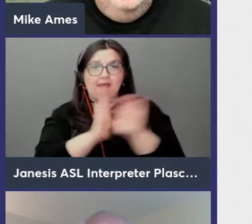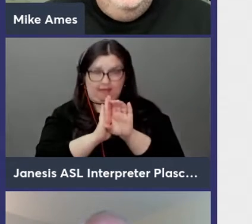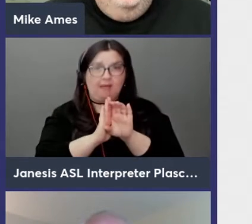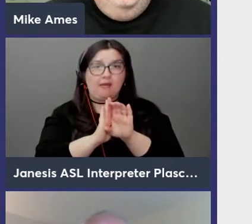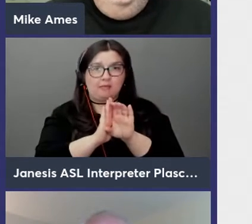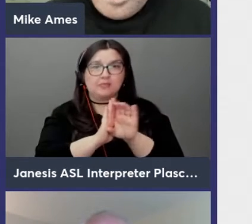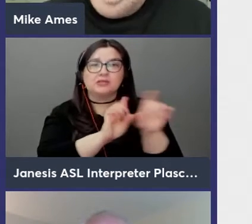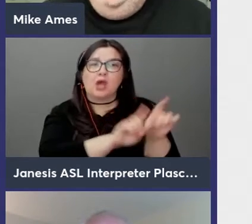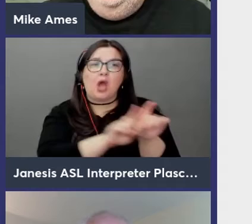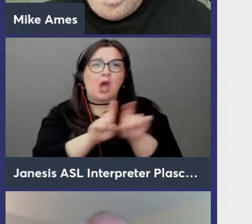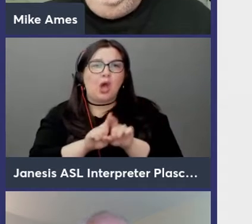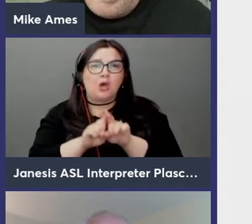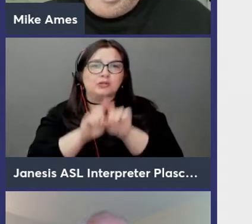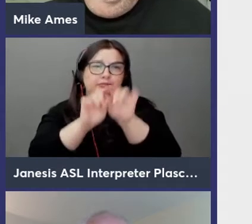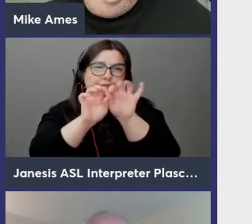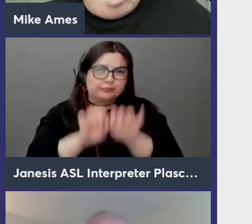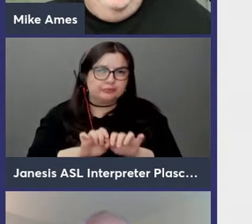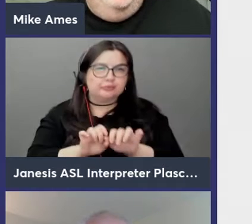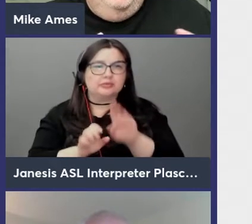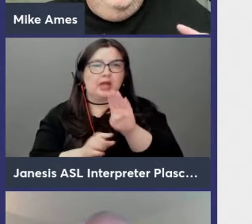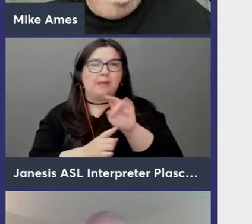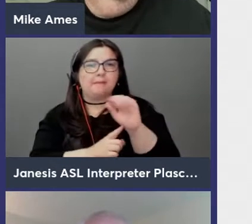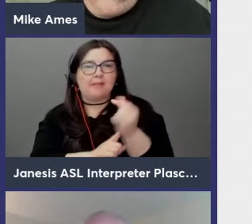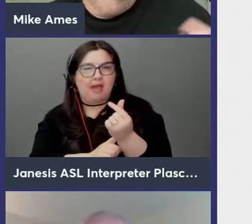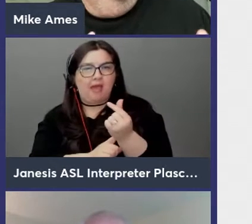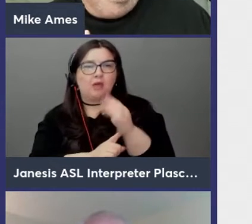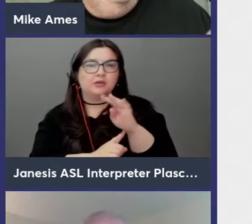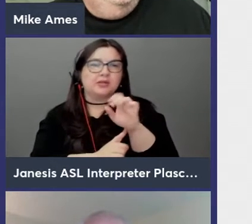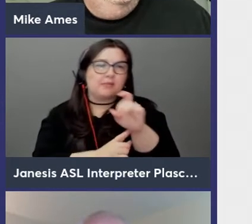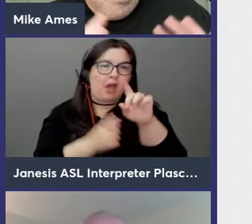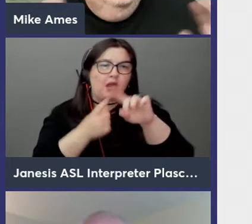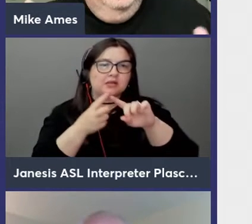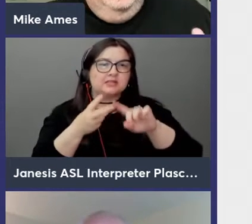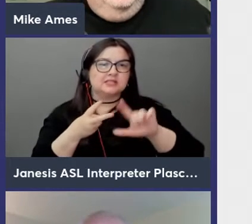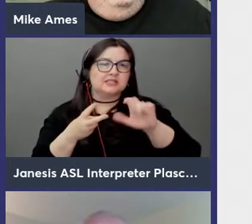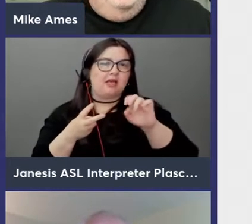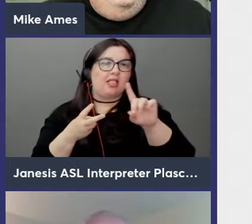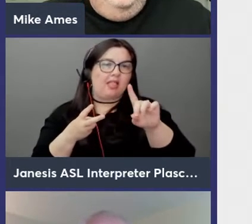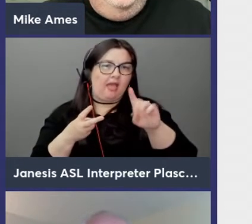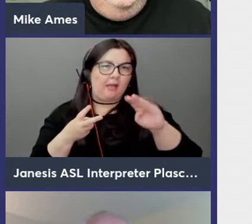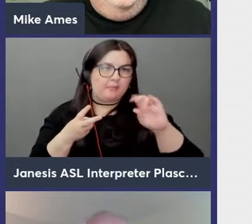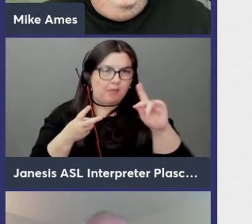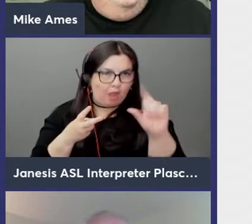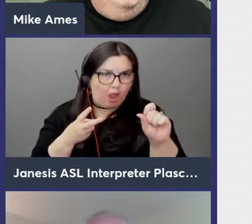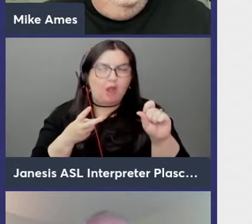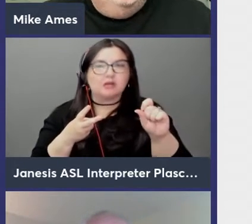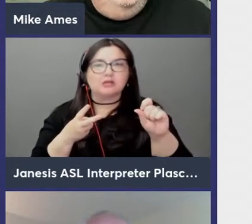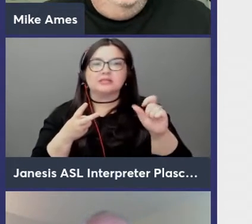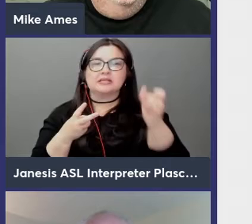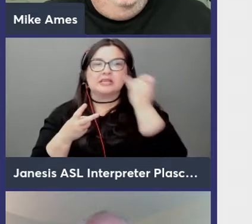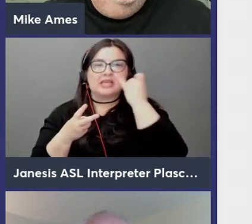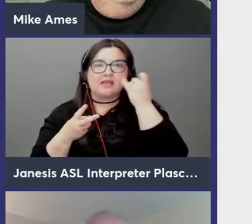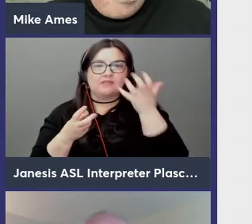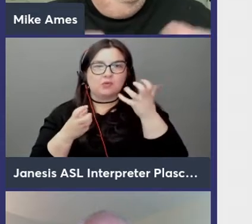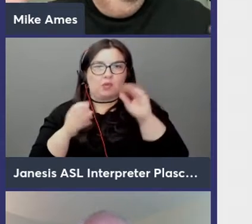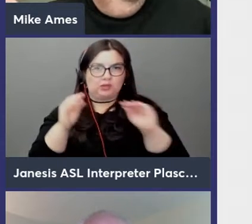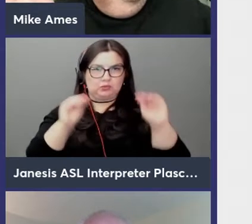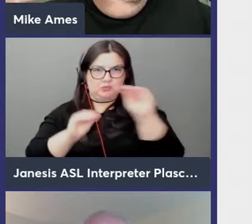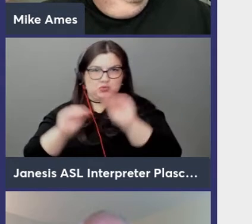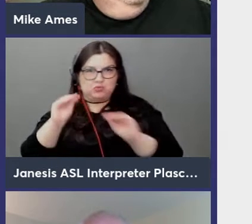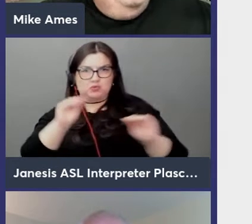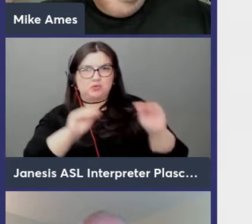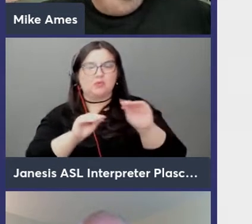all sorts of things like bounding boxes and landmarks and stuff like that, if you want to kind of move over some of those faces. But